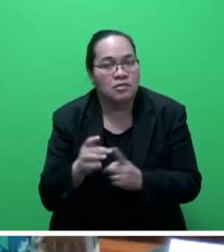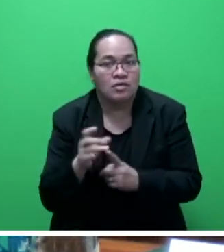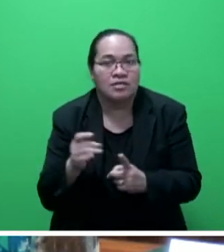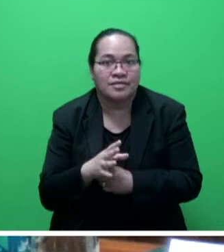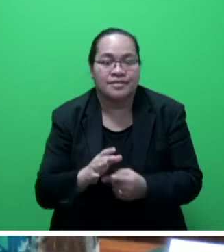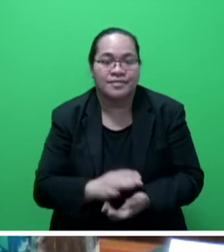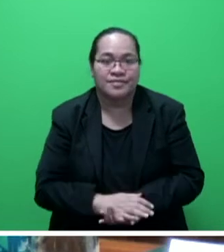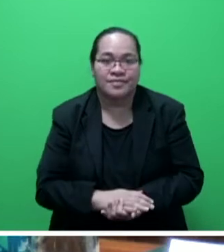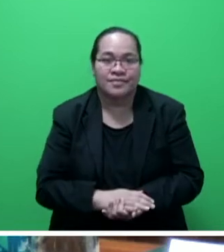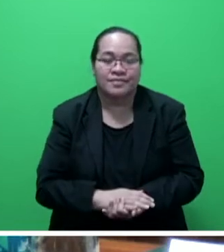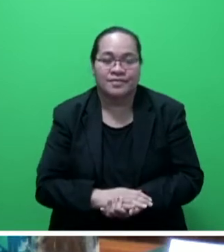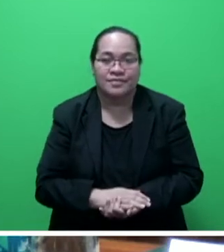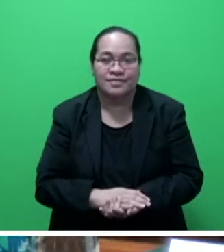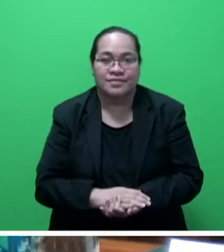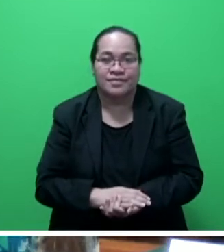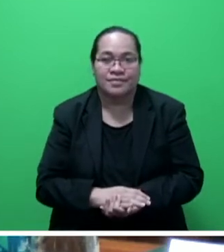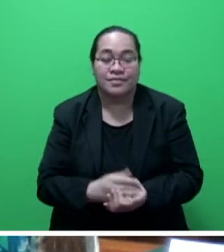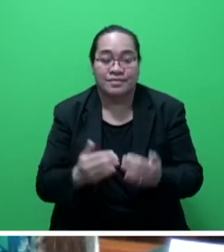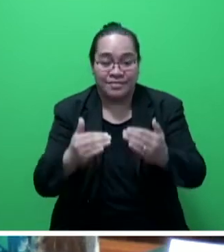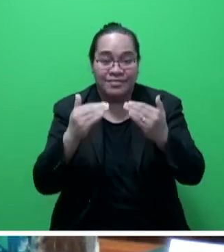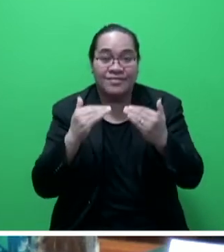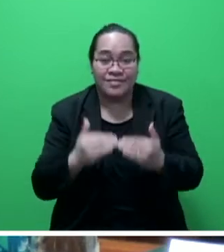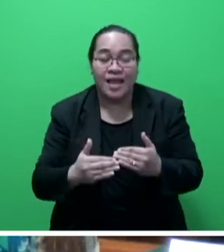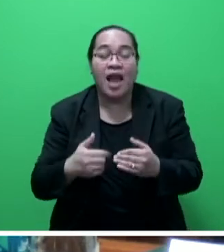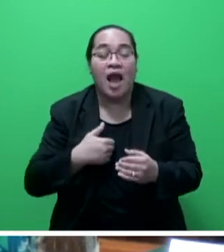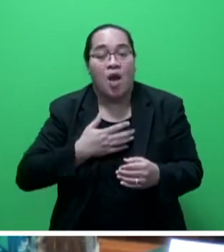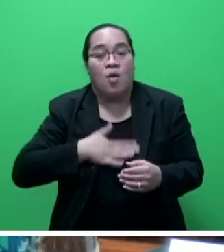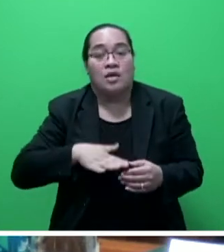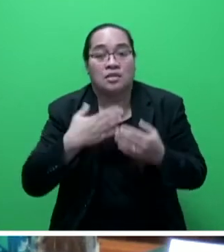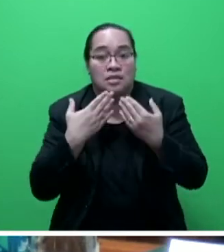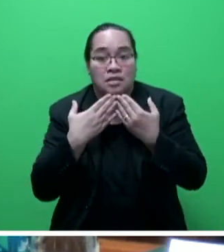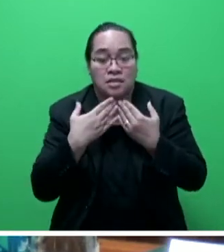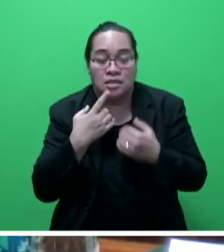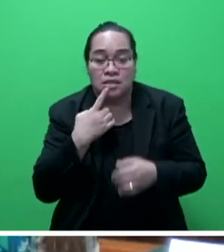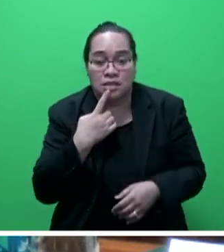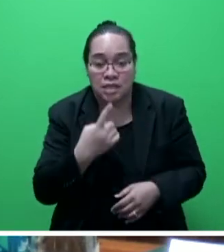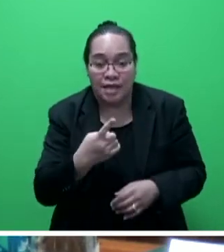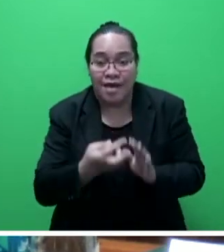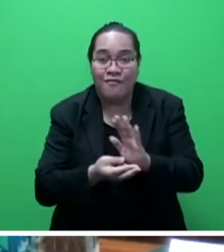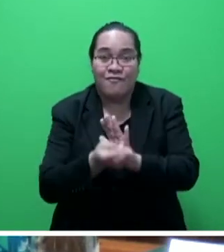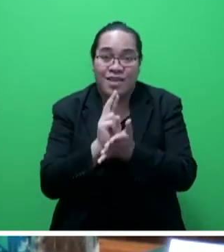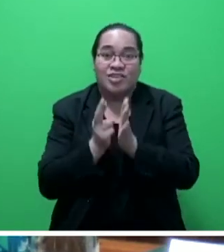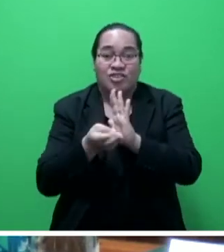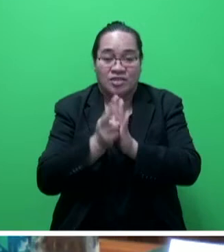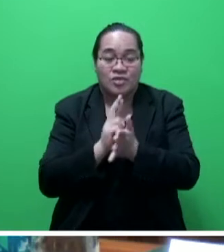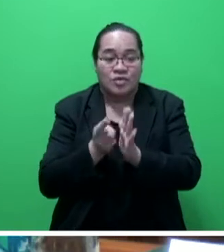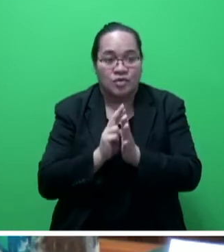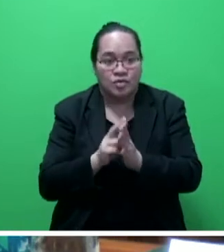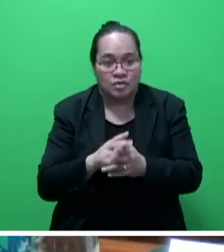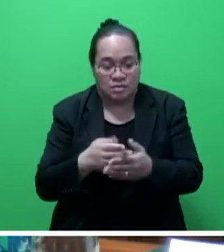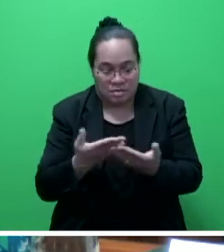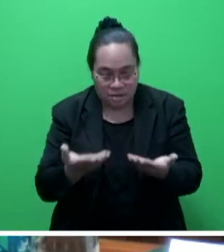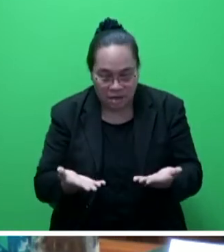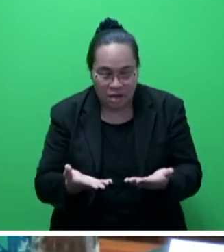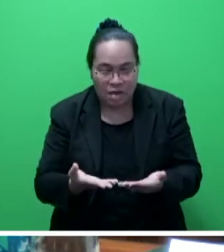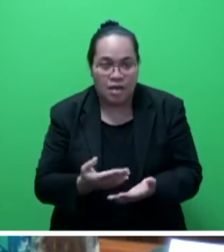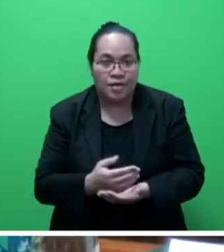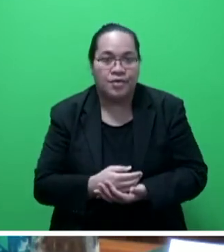Besides that, Mr. Speaker, sir, I also want to say that the revision will then